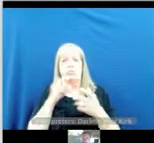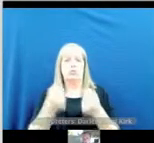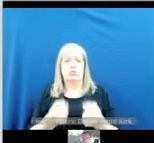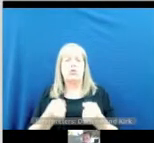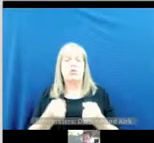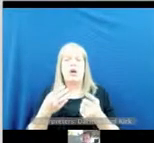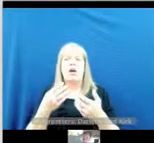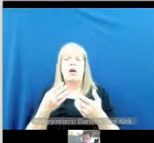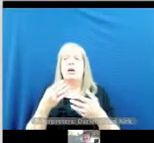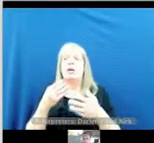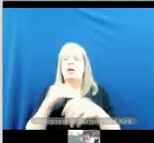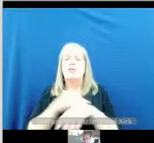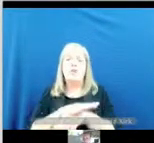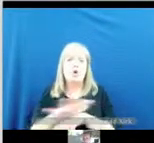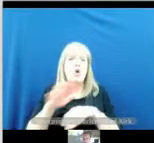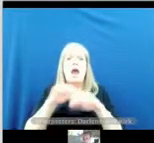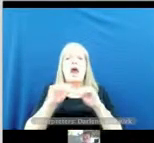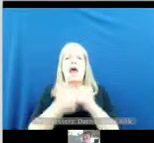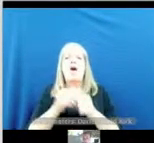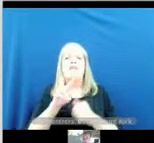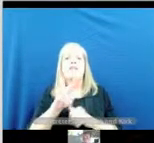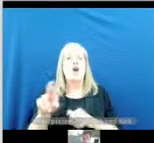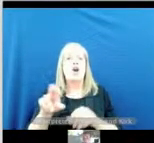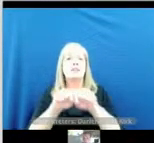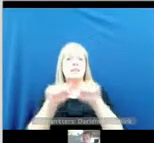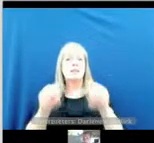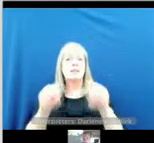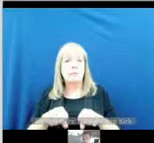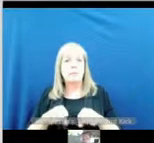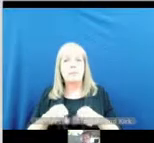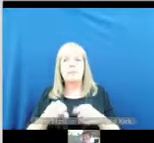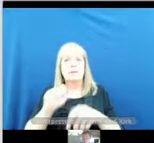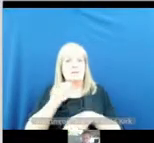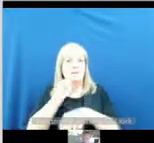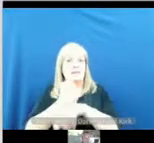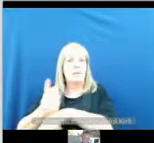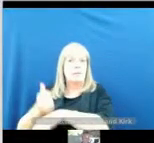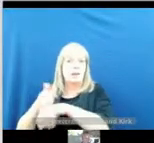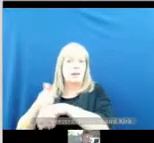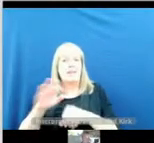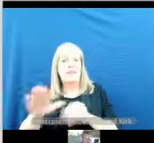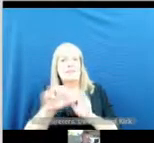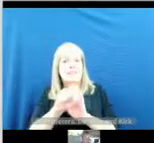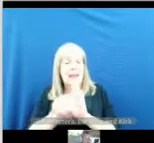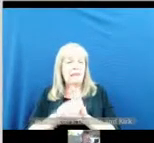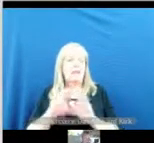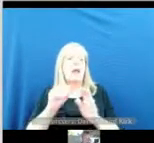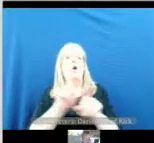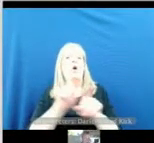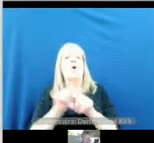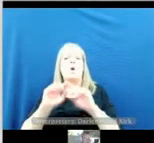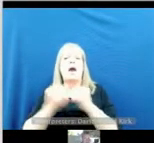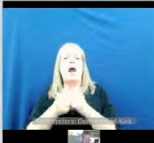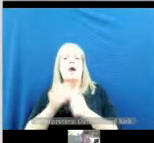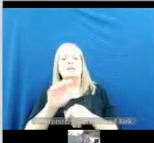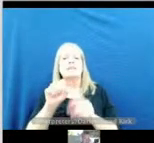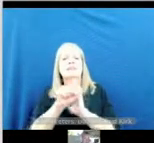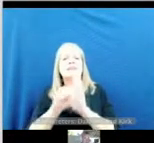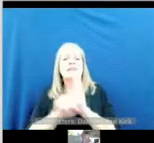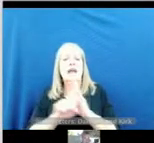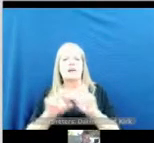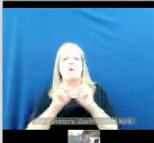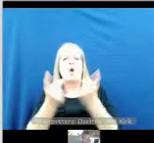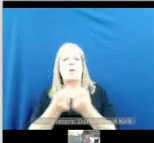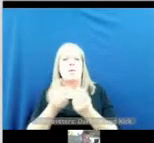VR system has been designed in the state, and also the State Department of Education. So, of course, here in New York,